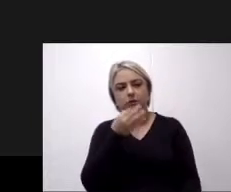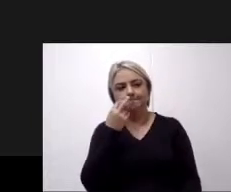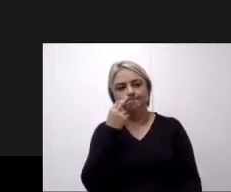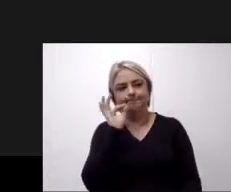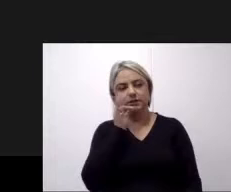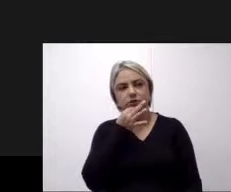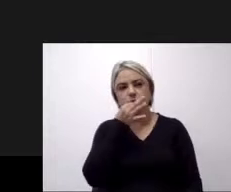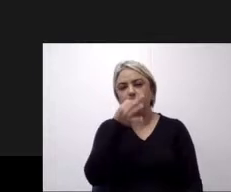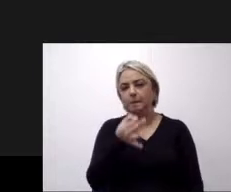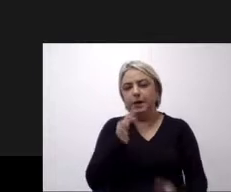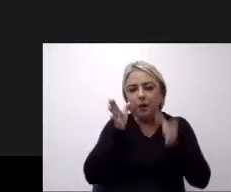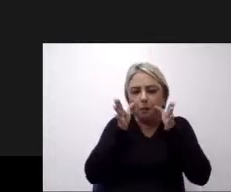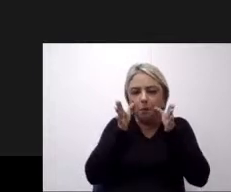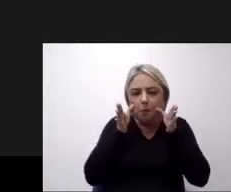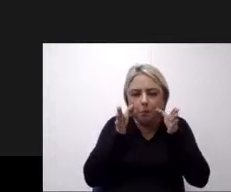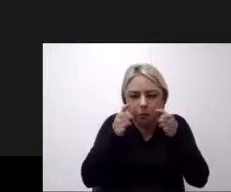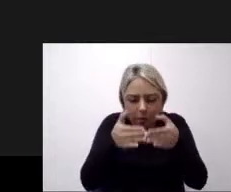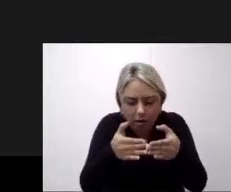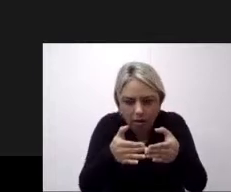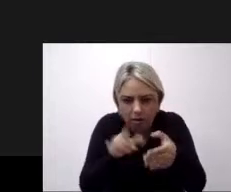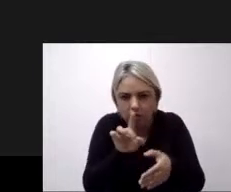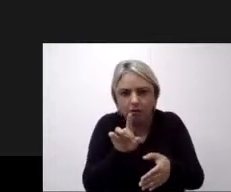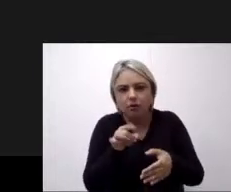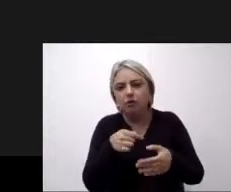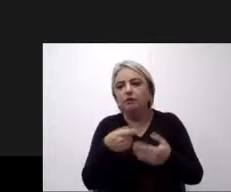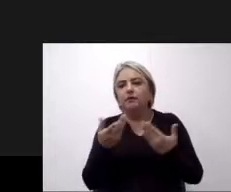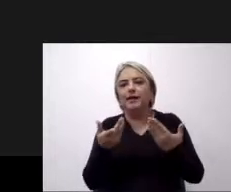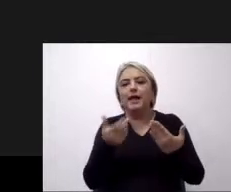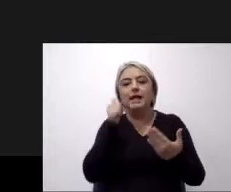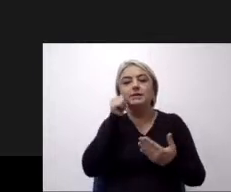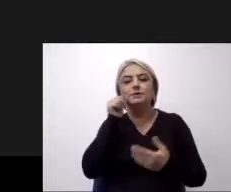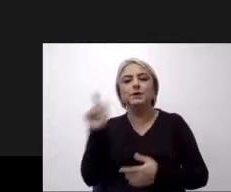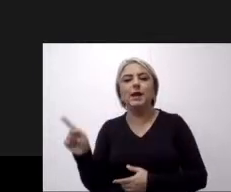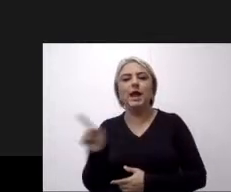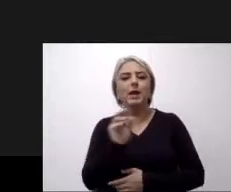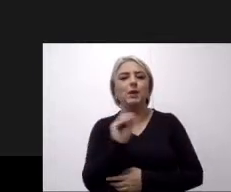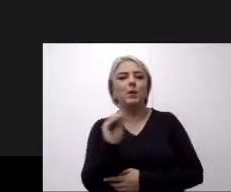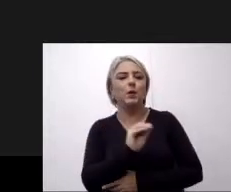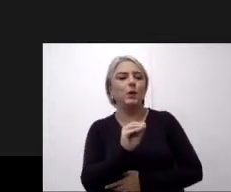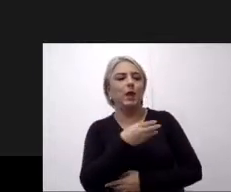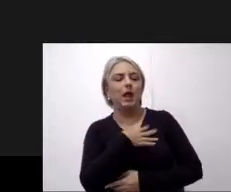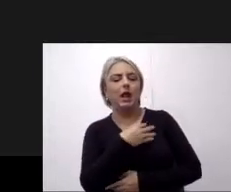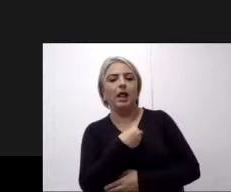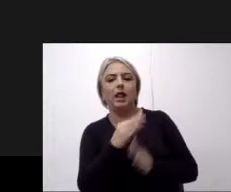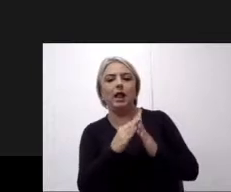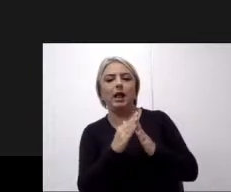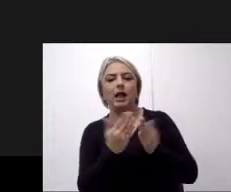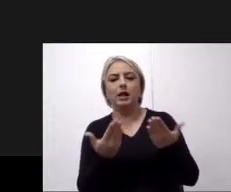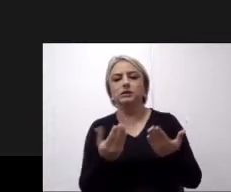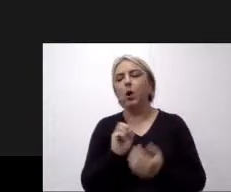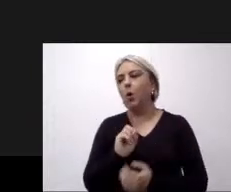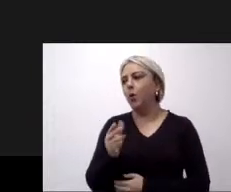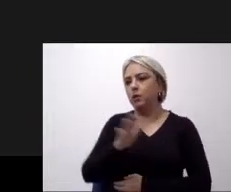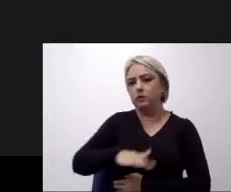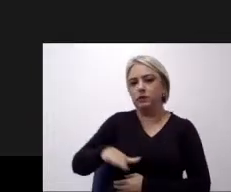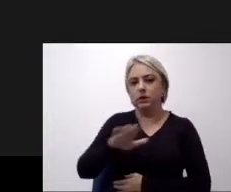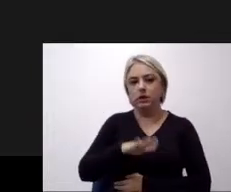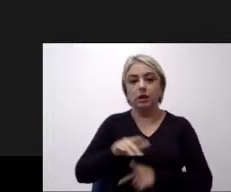home. So, even if institutions of the employment sectors have integrated in